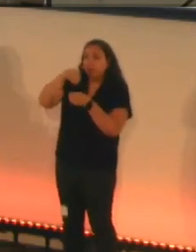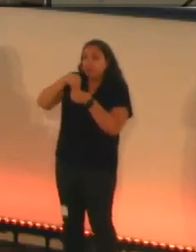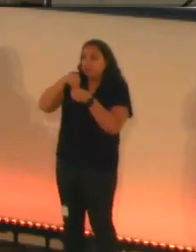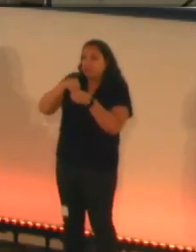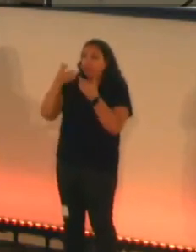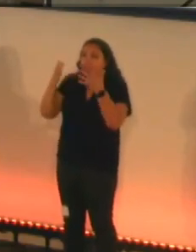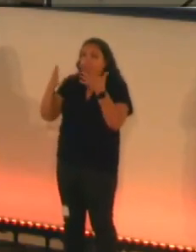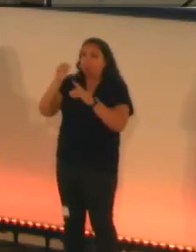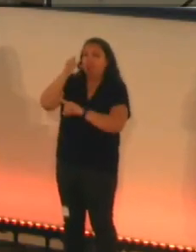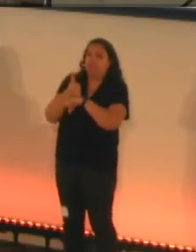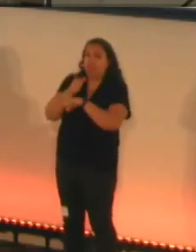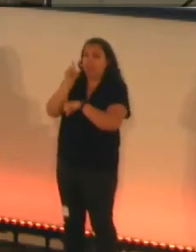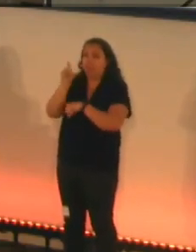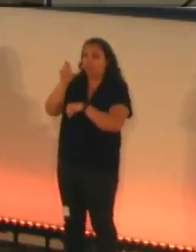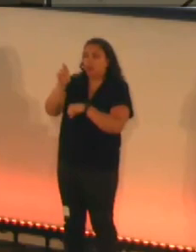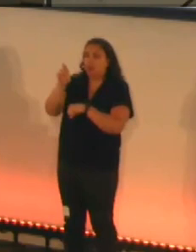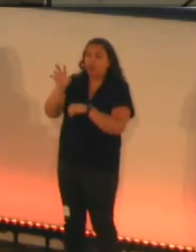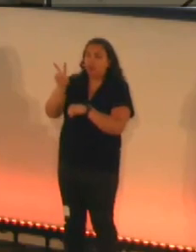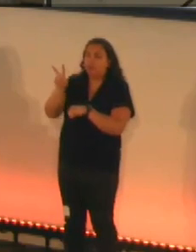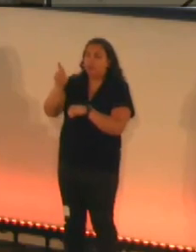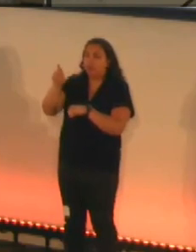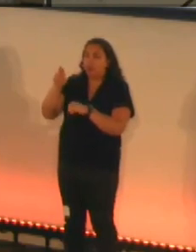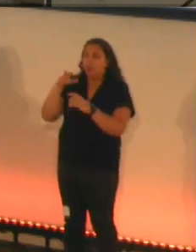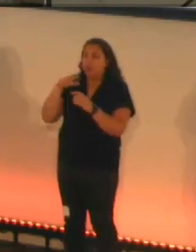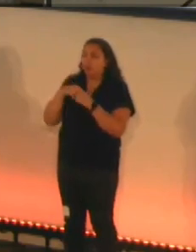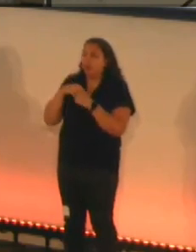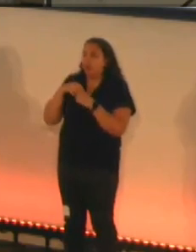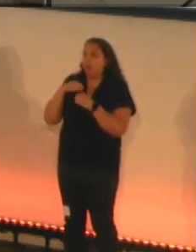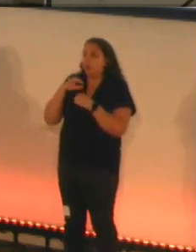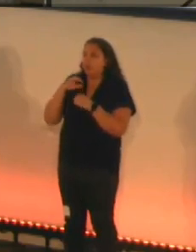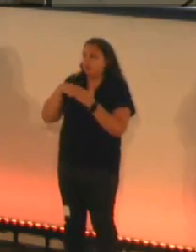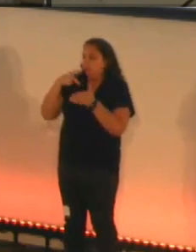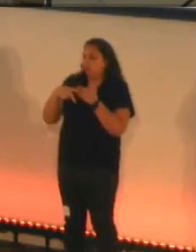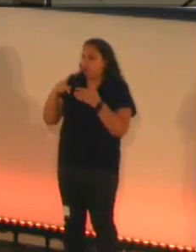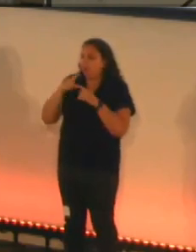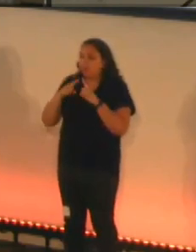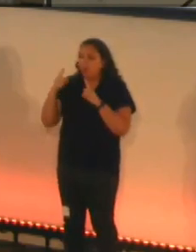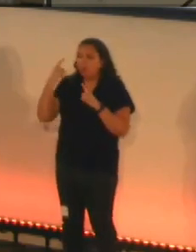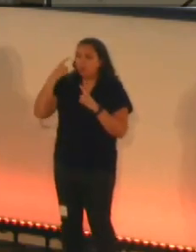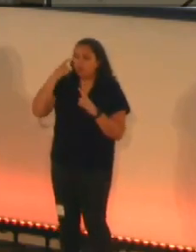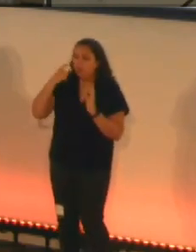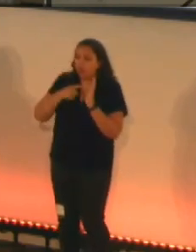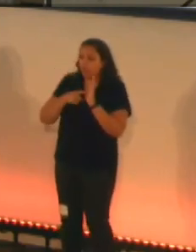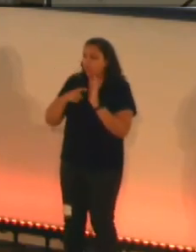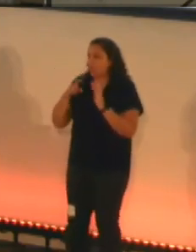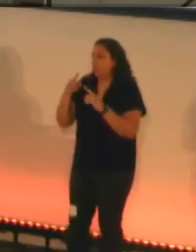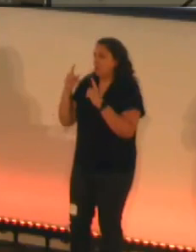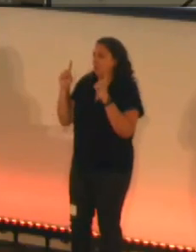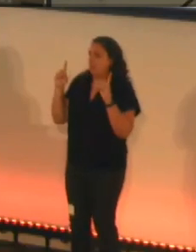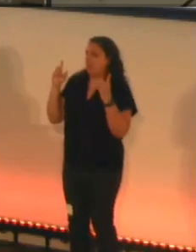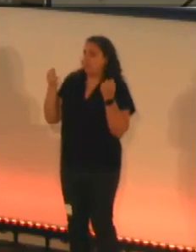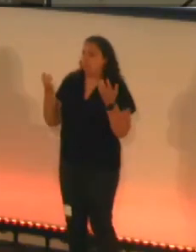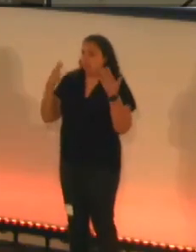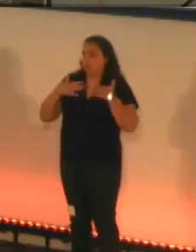platform. But we found that while there could be multiple bodies in the same space and you can, you know, kind of walk next to each other, there wasn't actually a mechanism